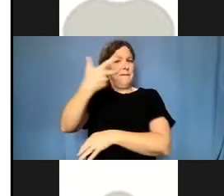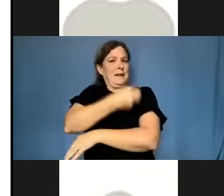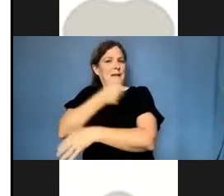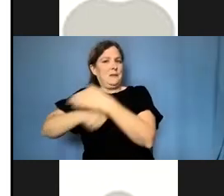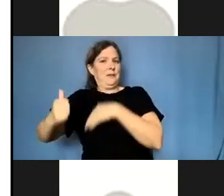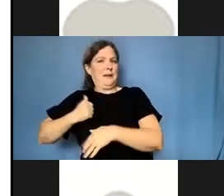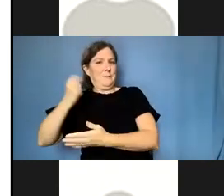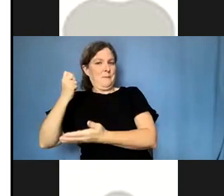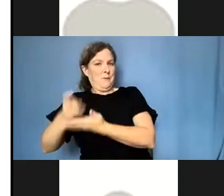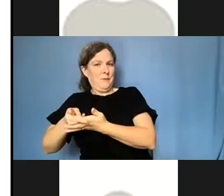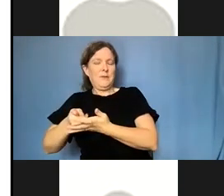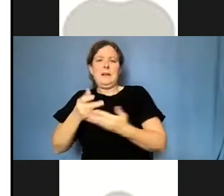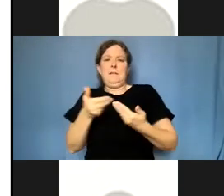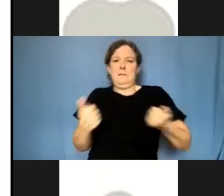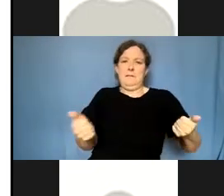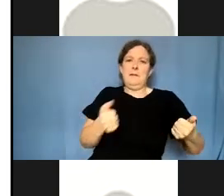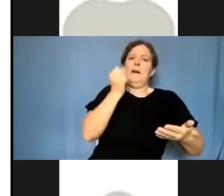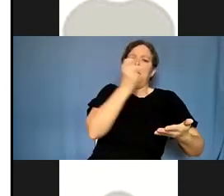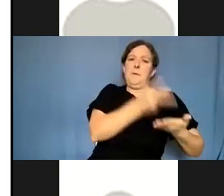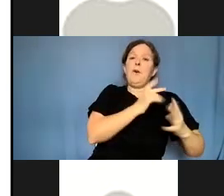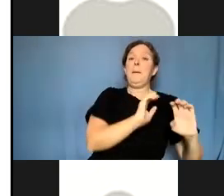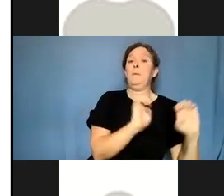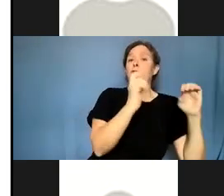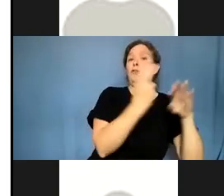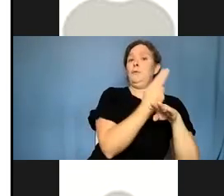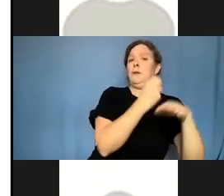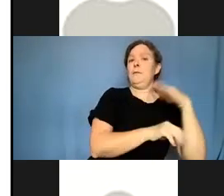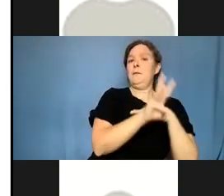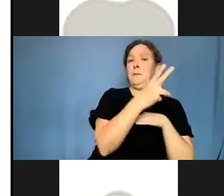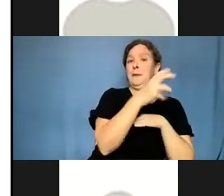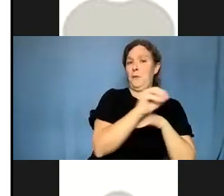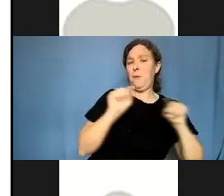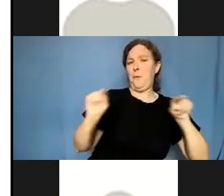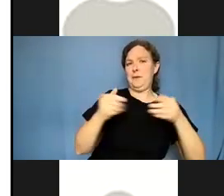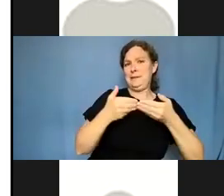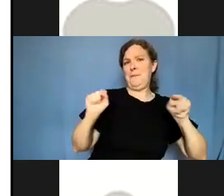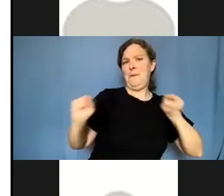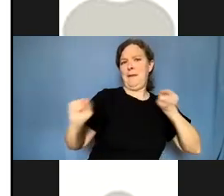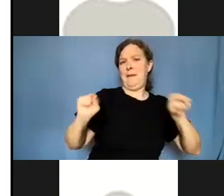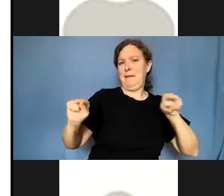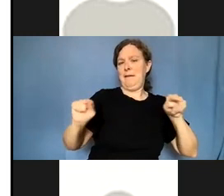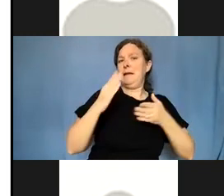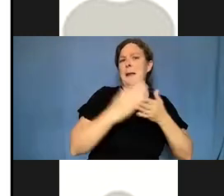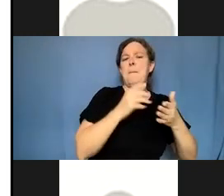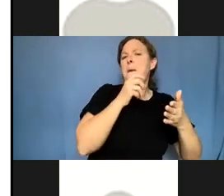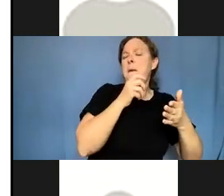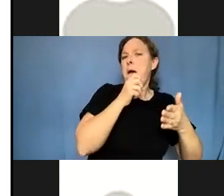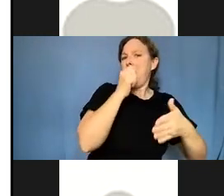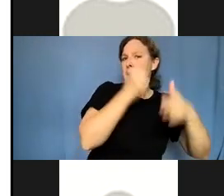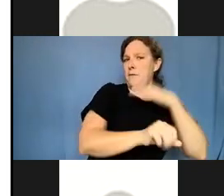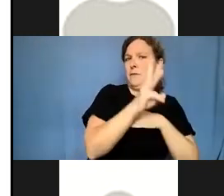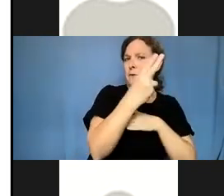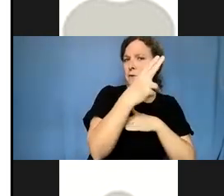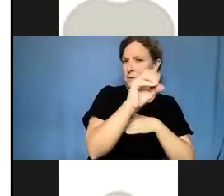Canada but approved for emergency use by the World Health Organization and ones that were not approved for emergency use by the World Health